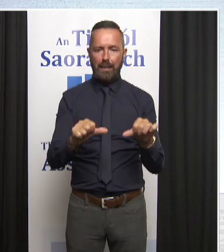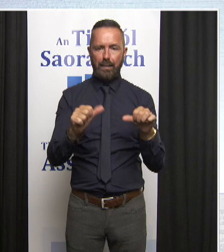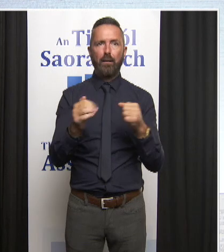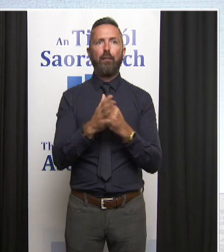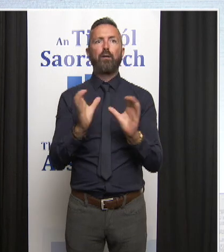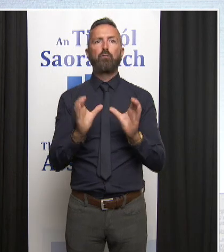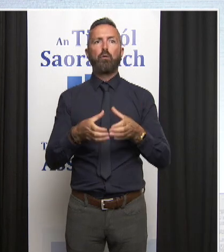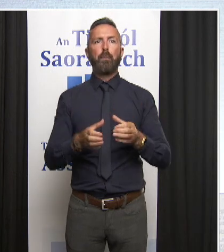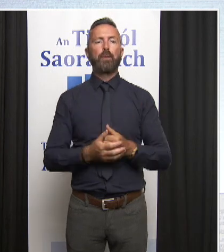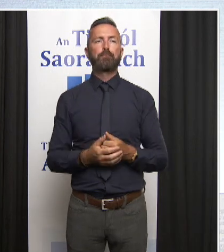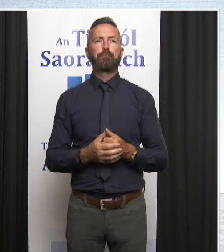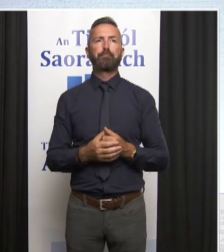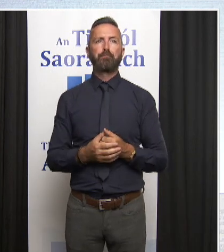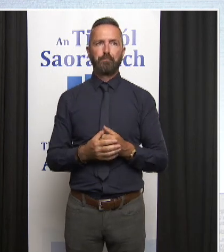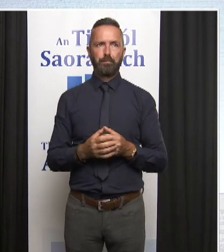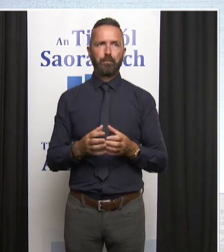Next one,